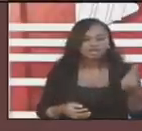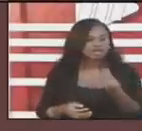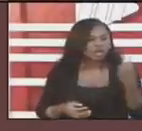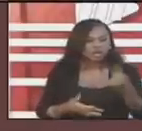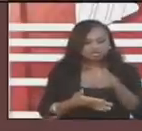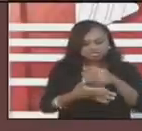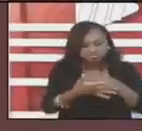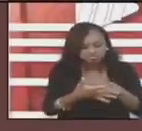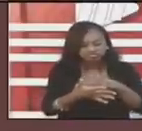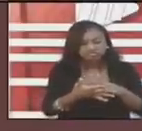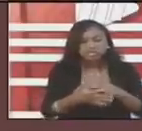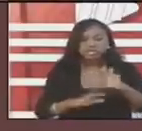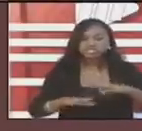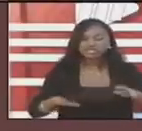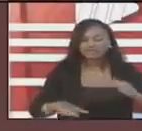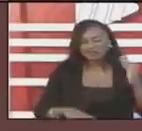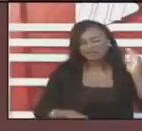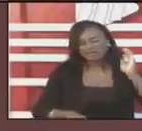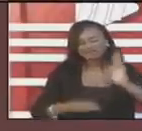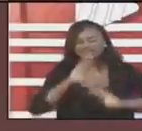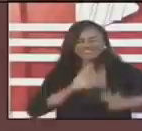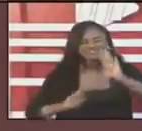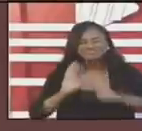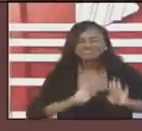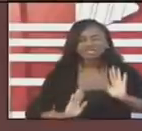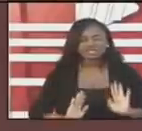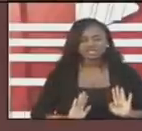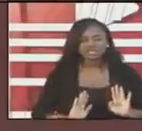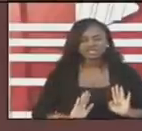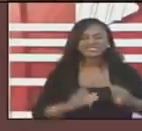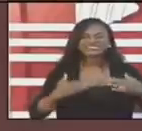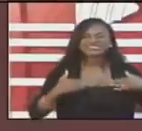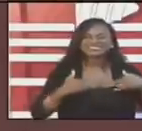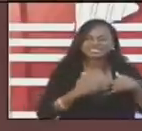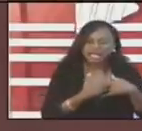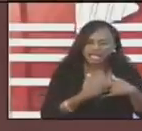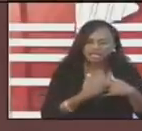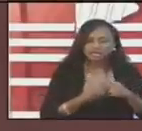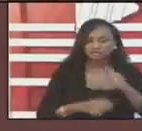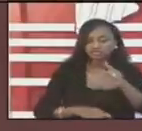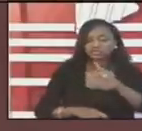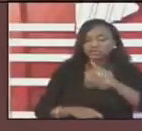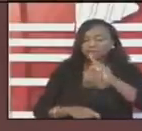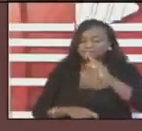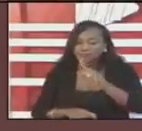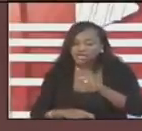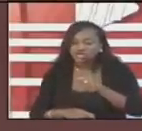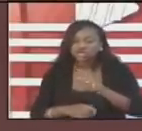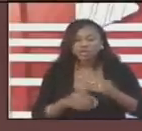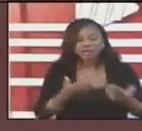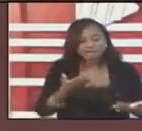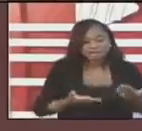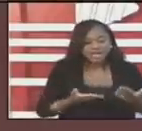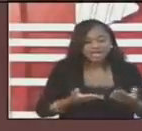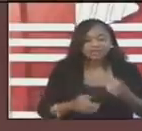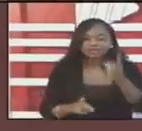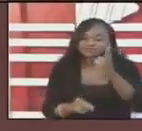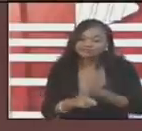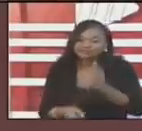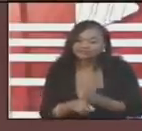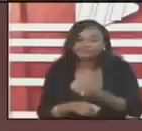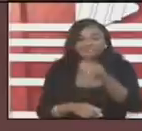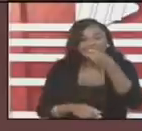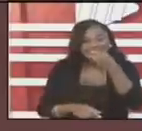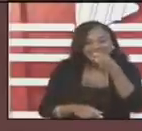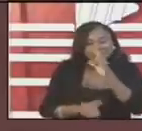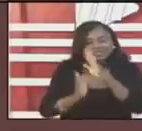while, they'll become frustrated, burnt out. So you want to ensure that they have that balance of rest, proper eating,